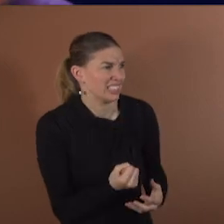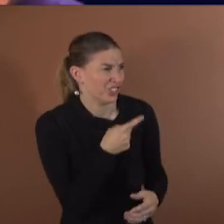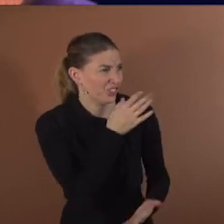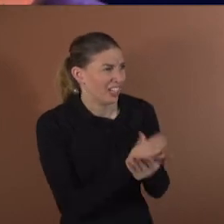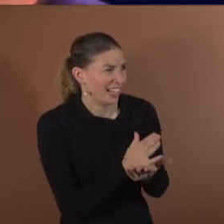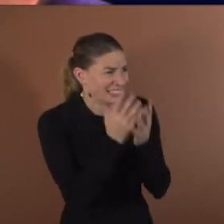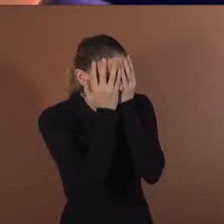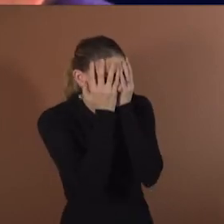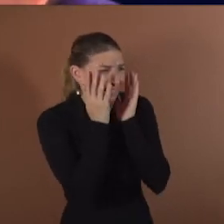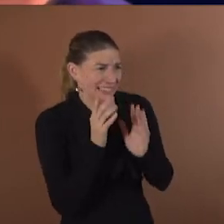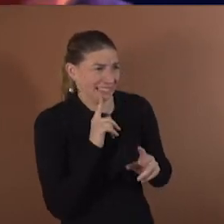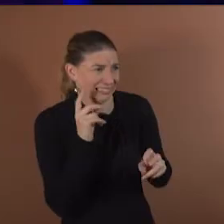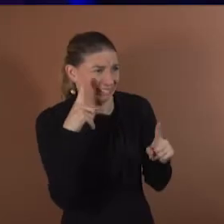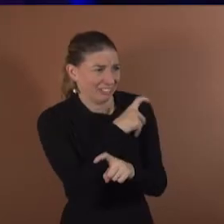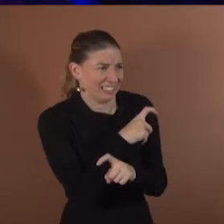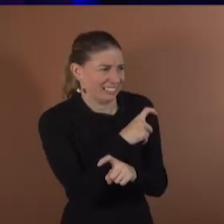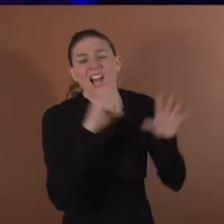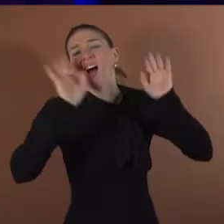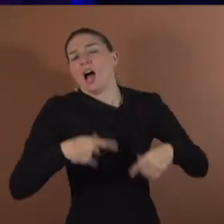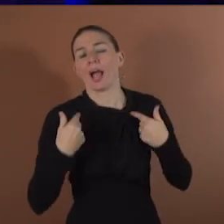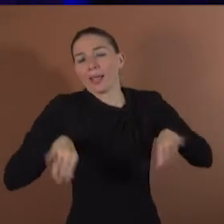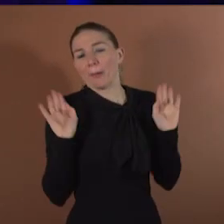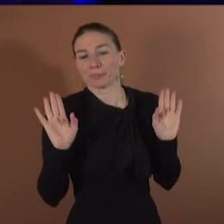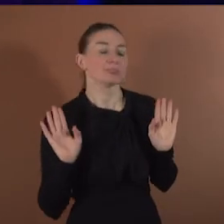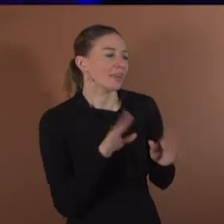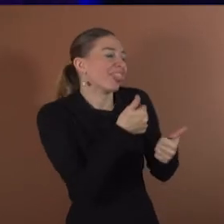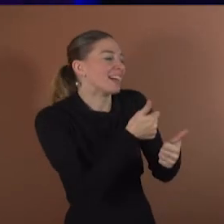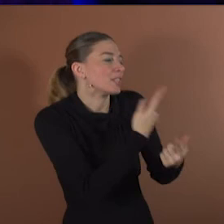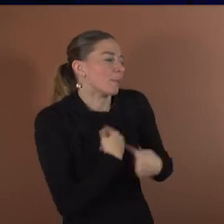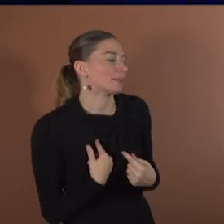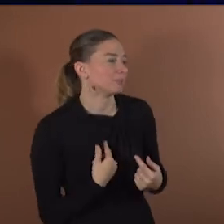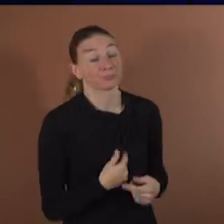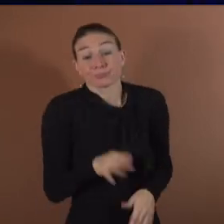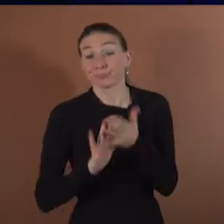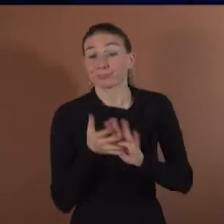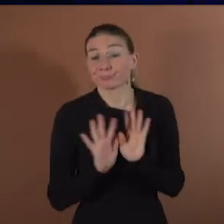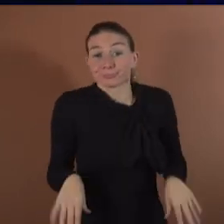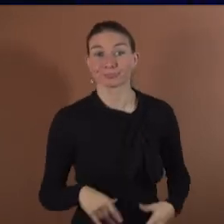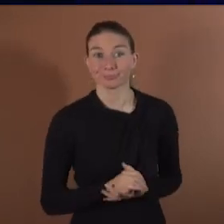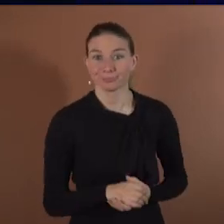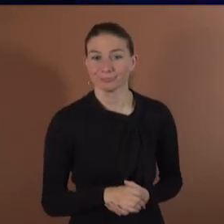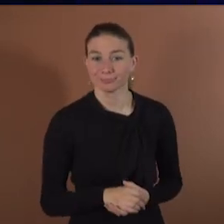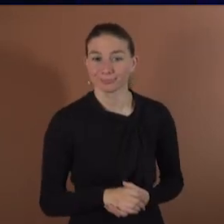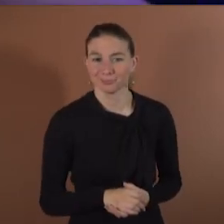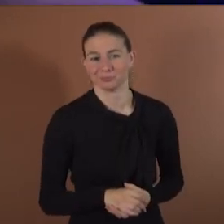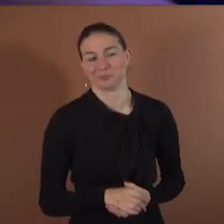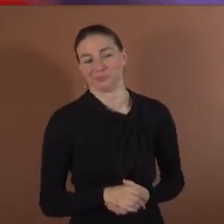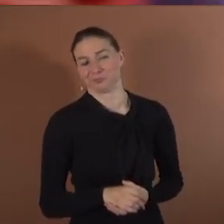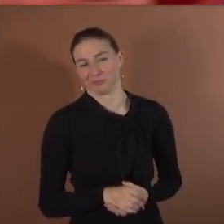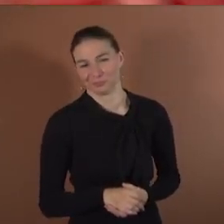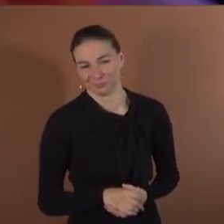really difficult. OK, I better give up. Thanks. You can try that. It's sometimes quite disarming to people when you do